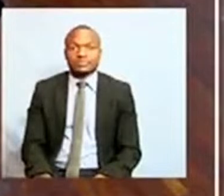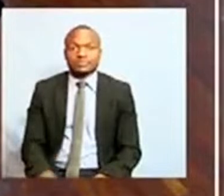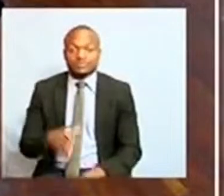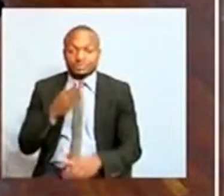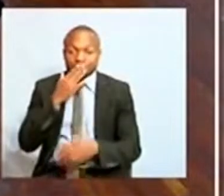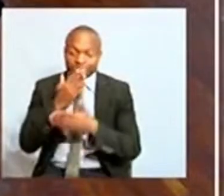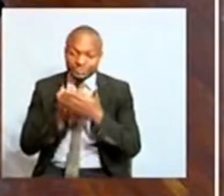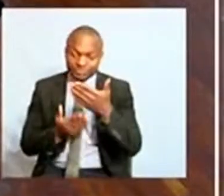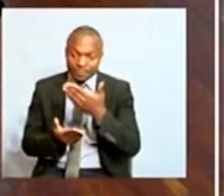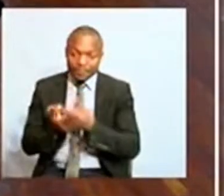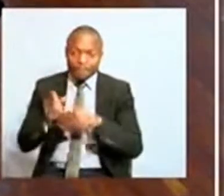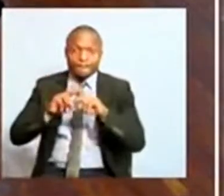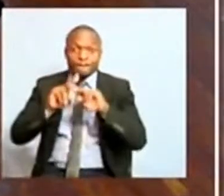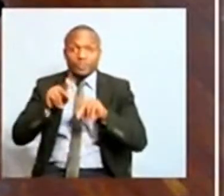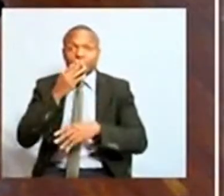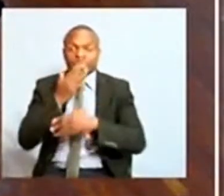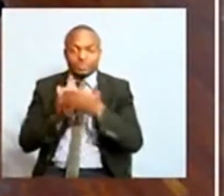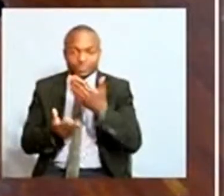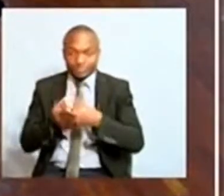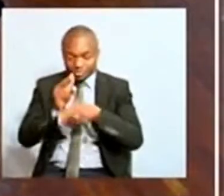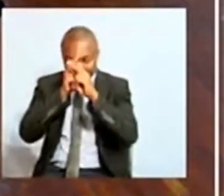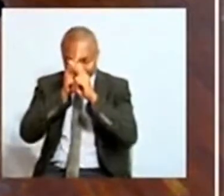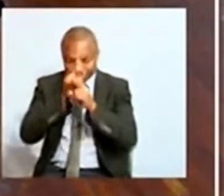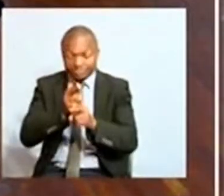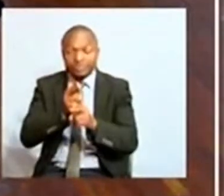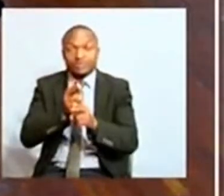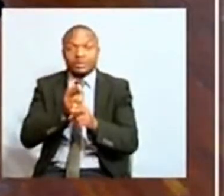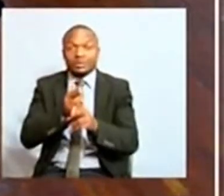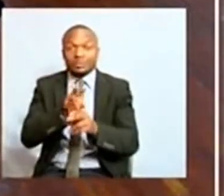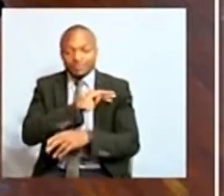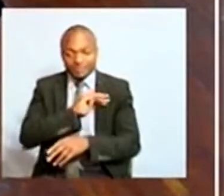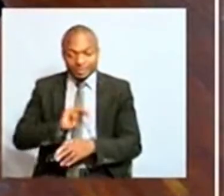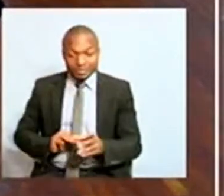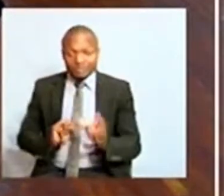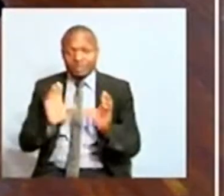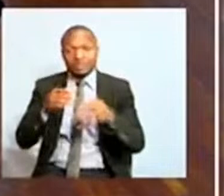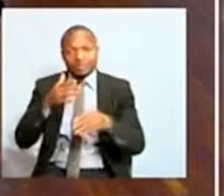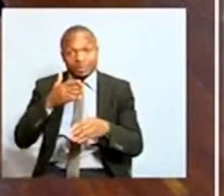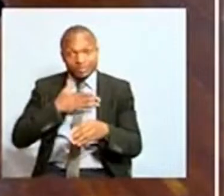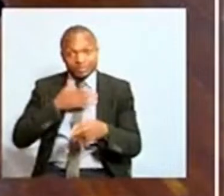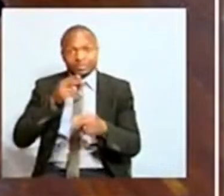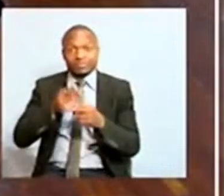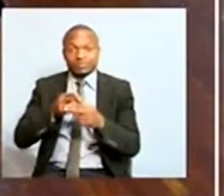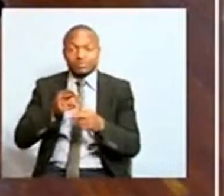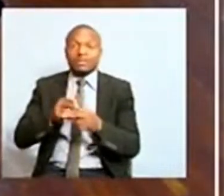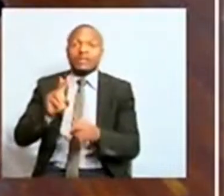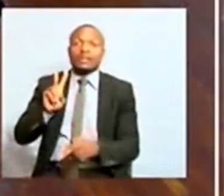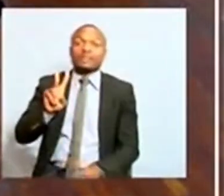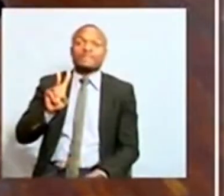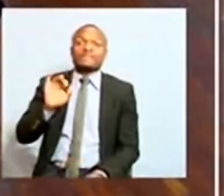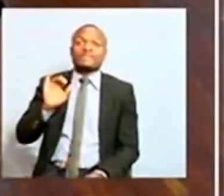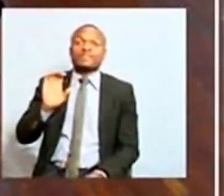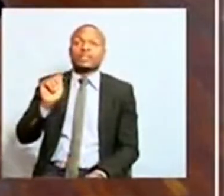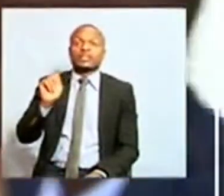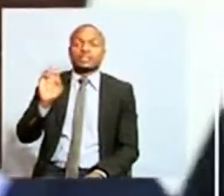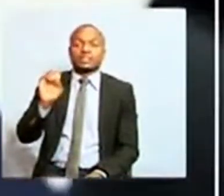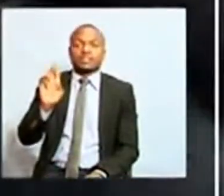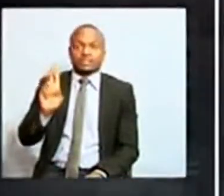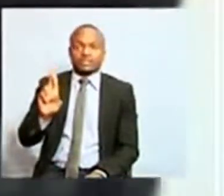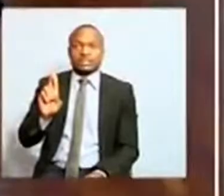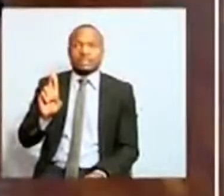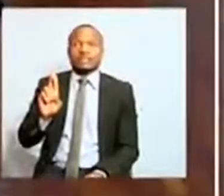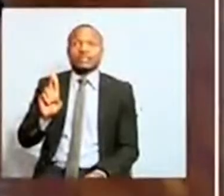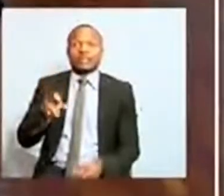Good morning, Chair, and good morning, members of the committee. My name is Victor Kachari, Director Planning and